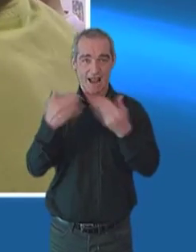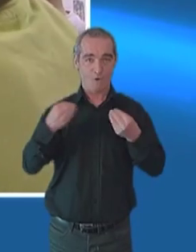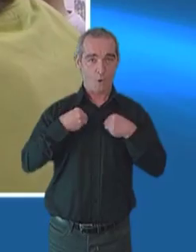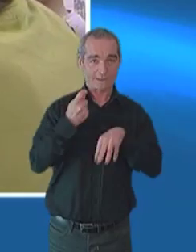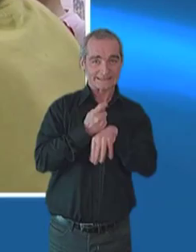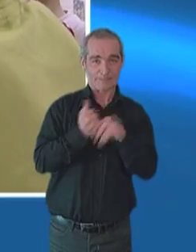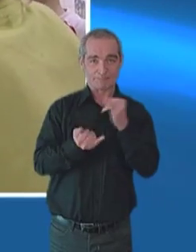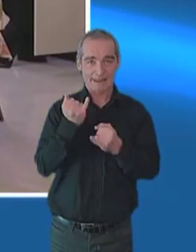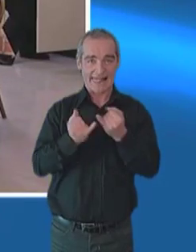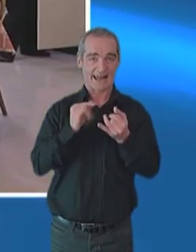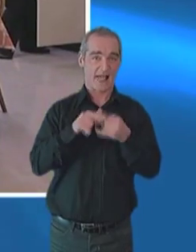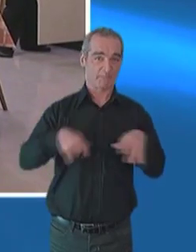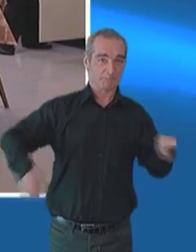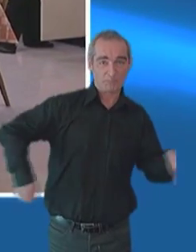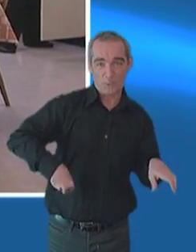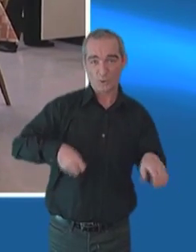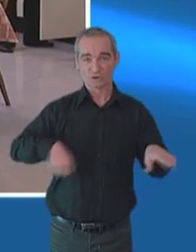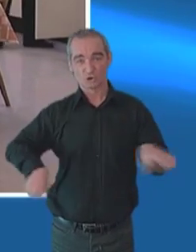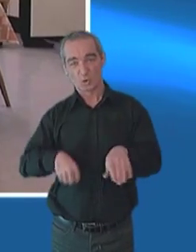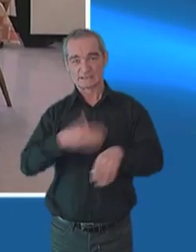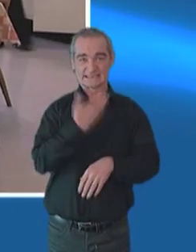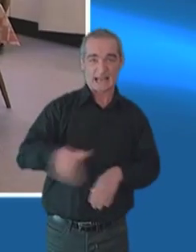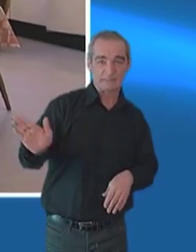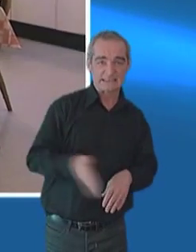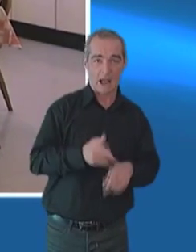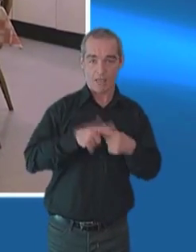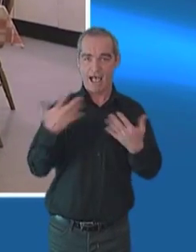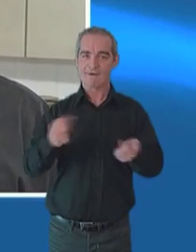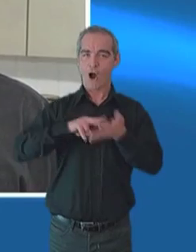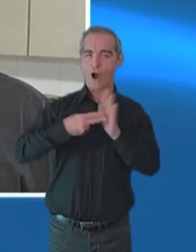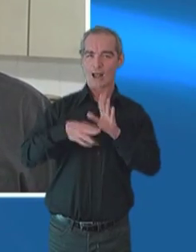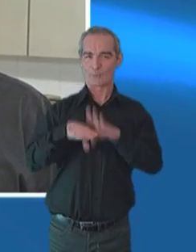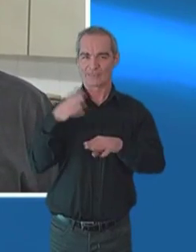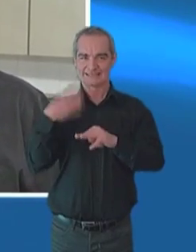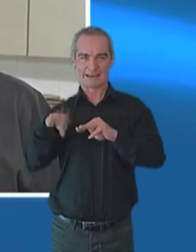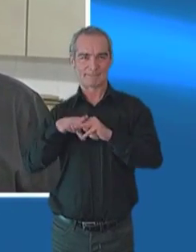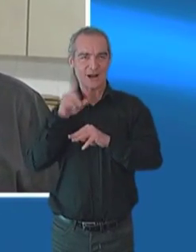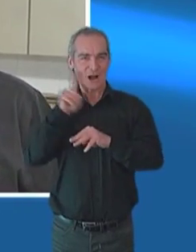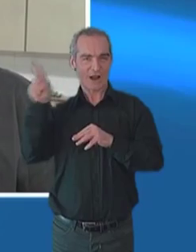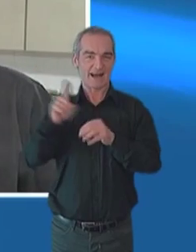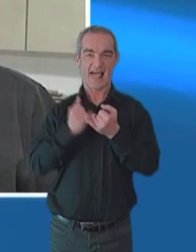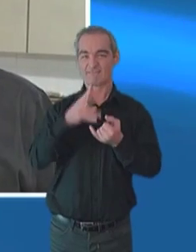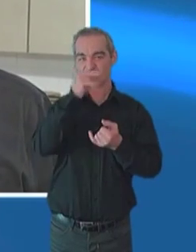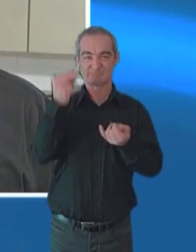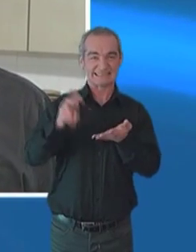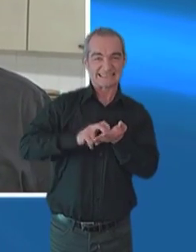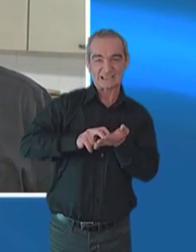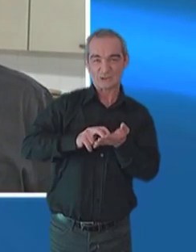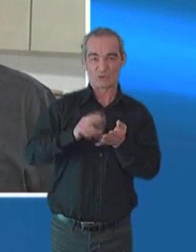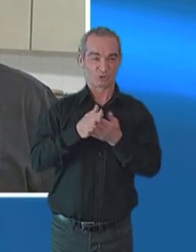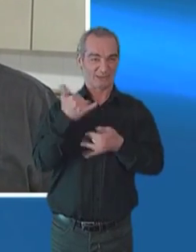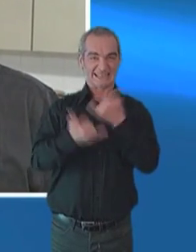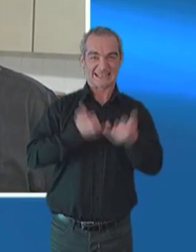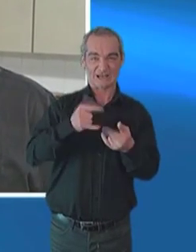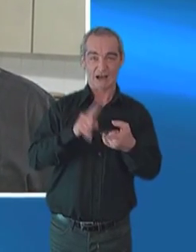all the houses all the time, so there's be plenty to do. There's football, snooker, table tennis. They organise things up with the girls' school as well, so